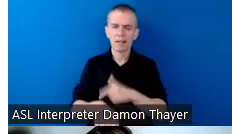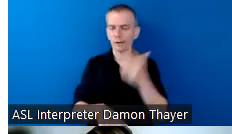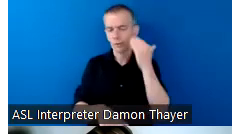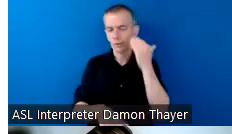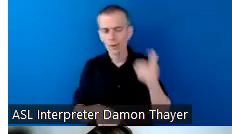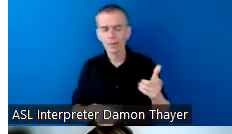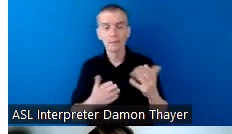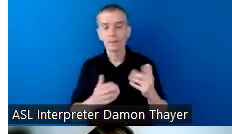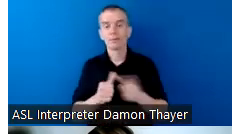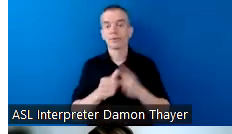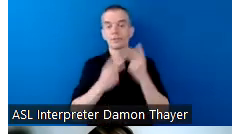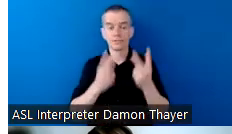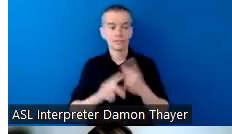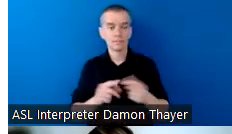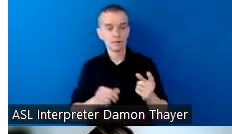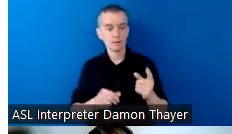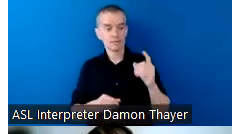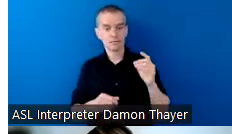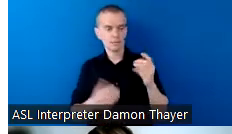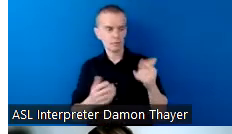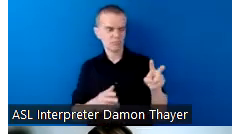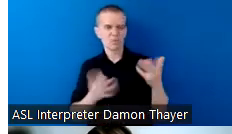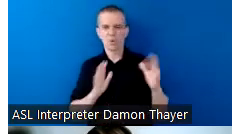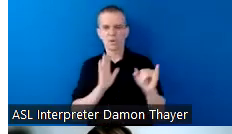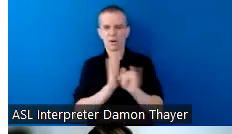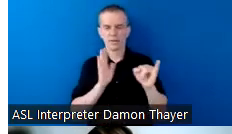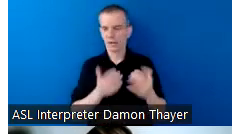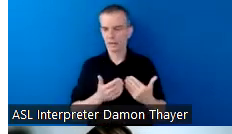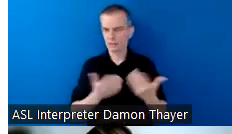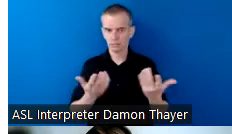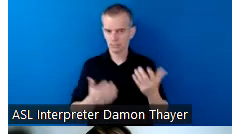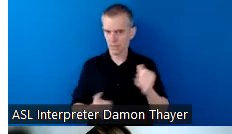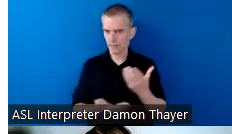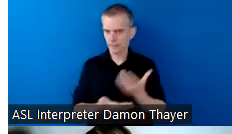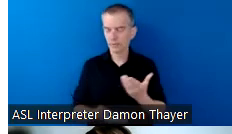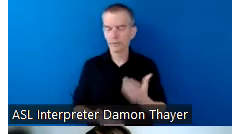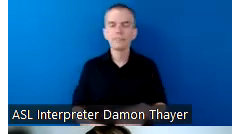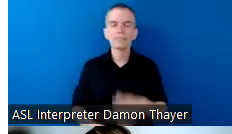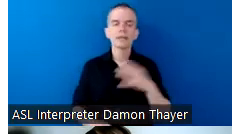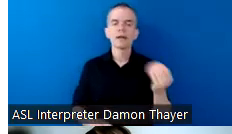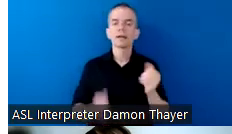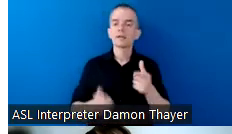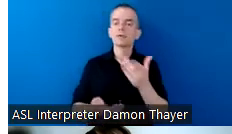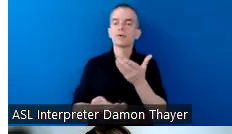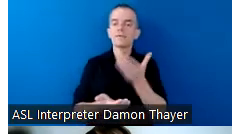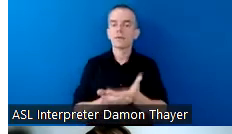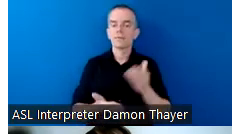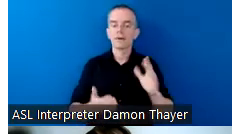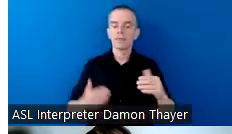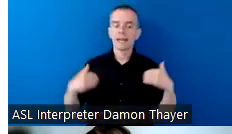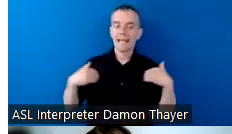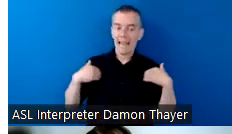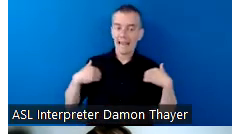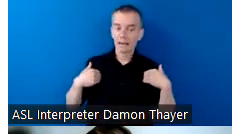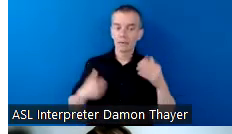first visit, but from that visit, you can identify these things. And can you verify that the animal